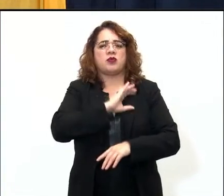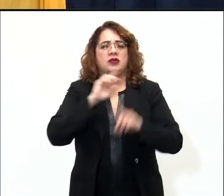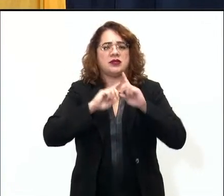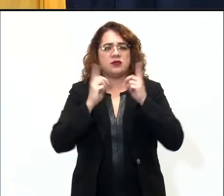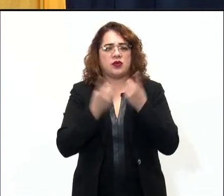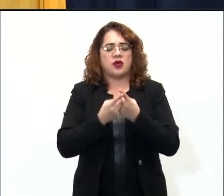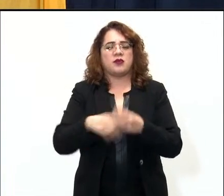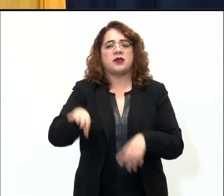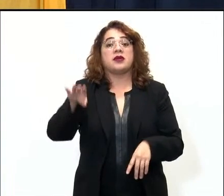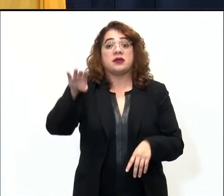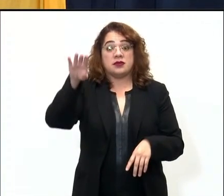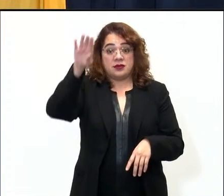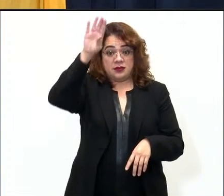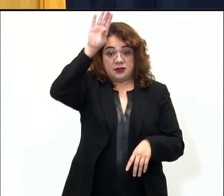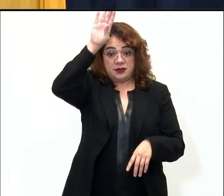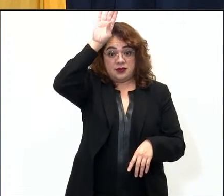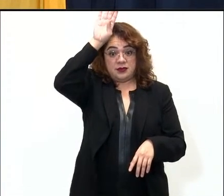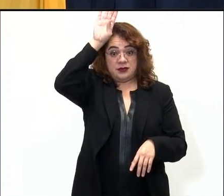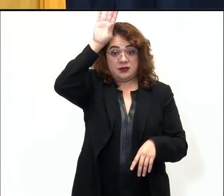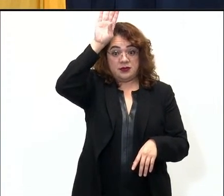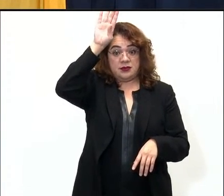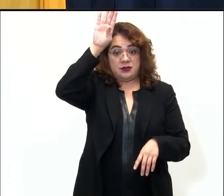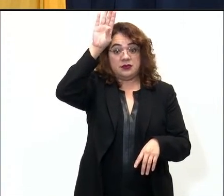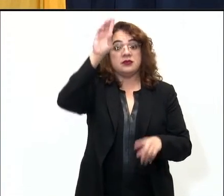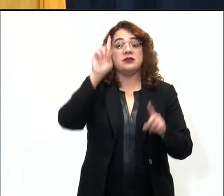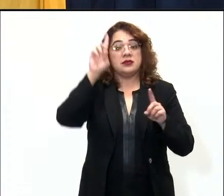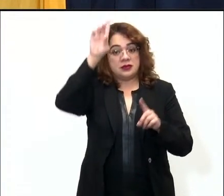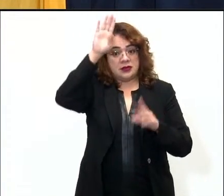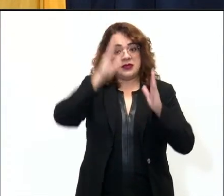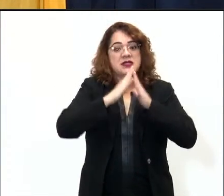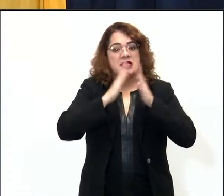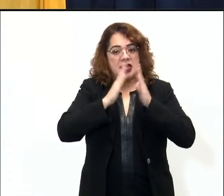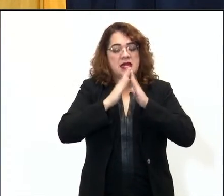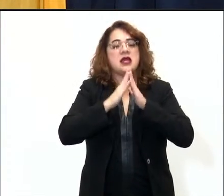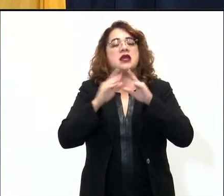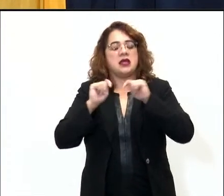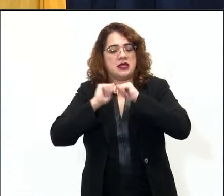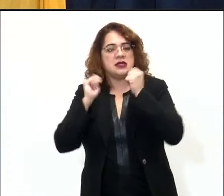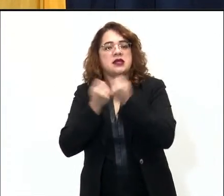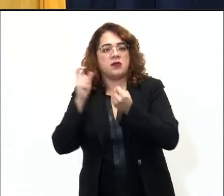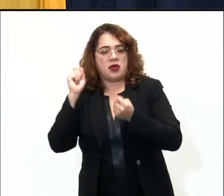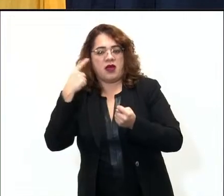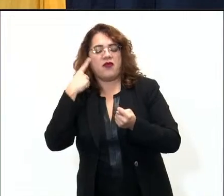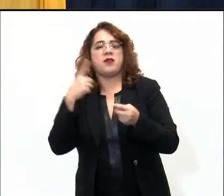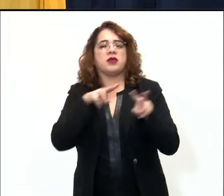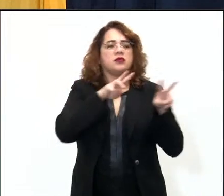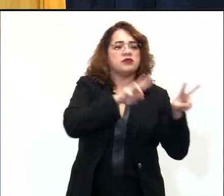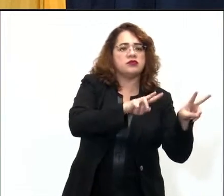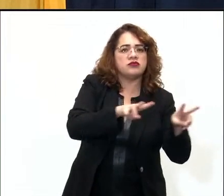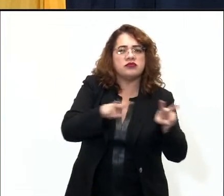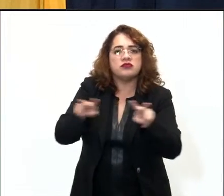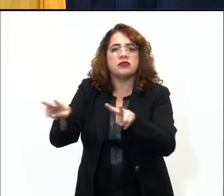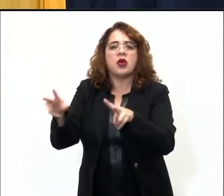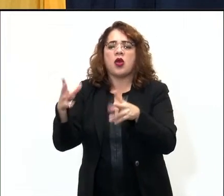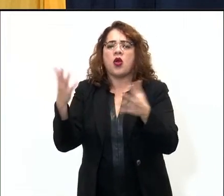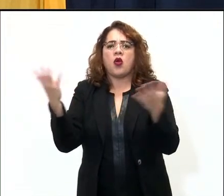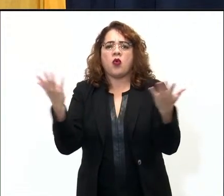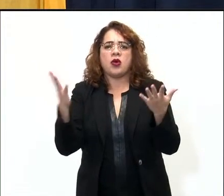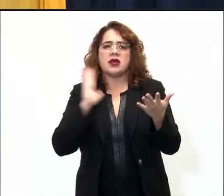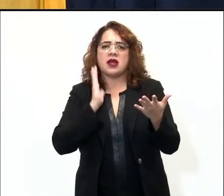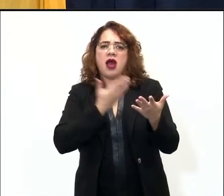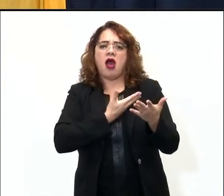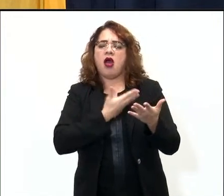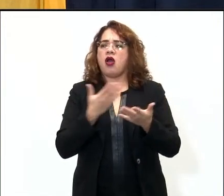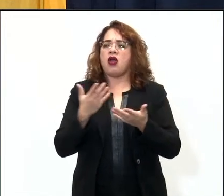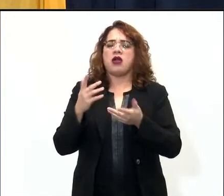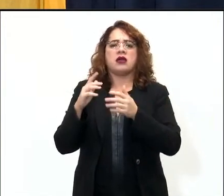of course, have been in conversations throughout the day and are monitoring city assets, our regional assets, are working with